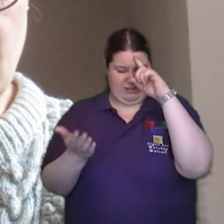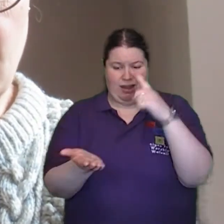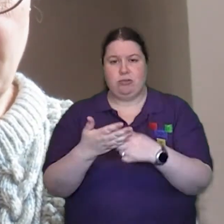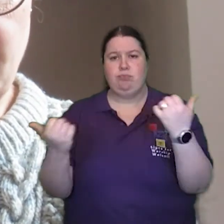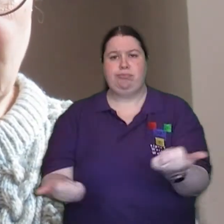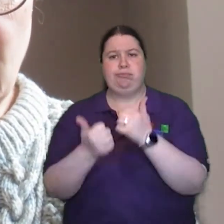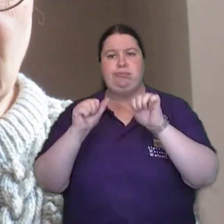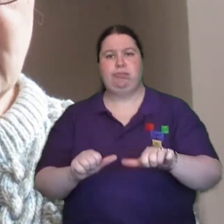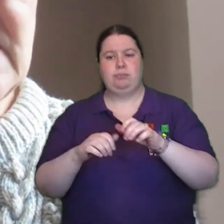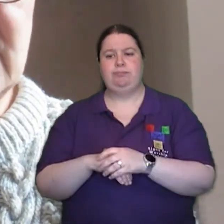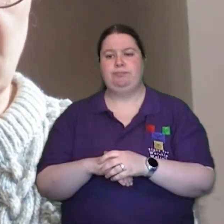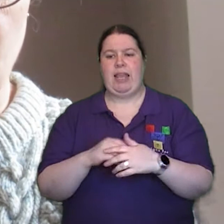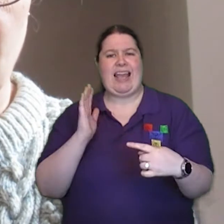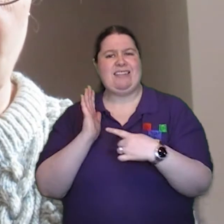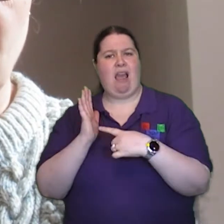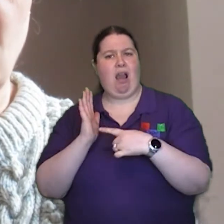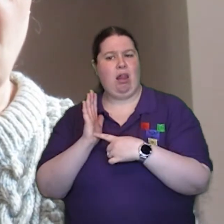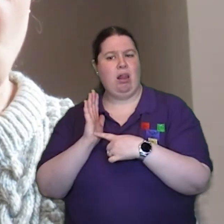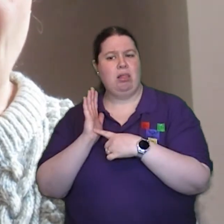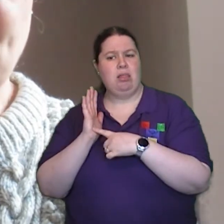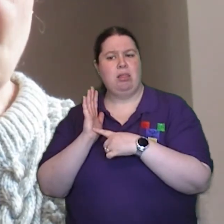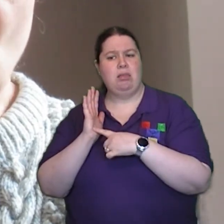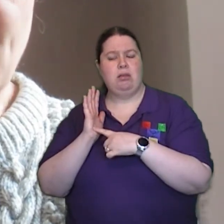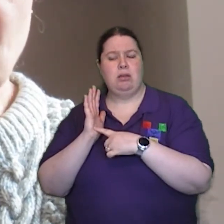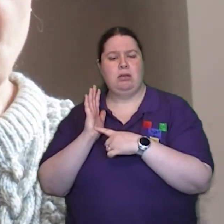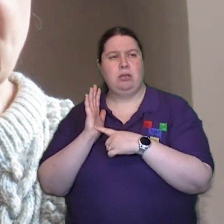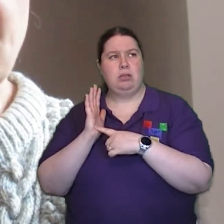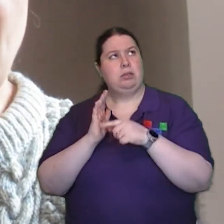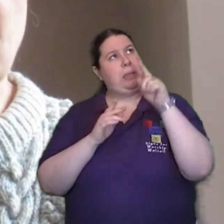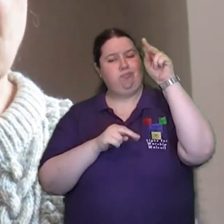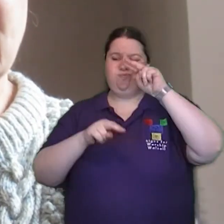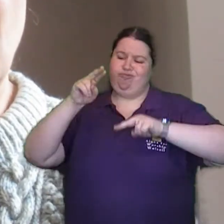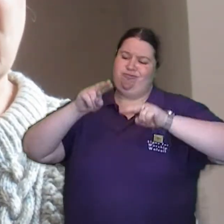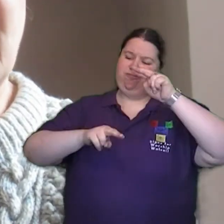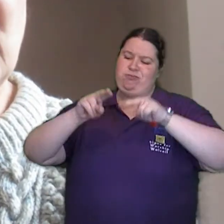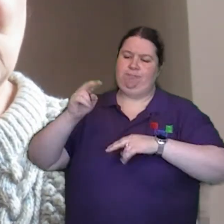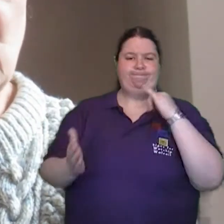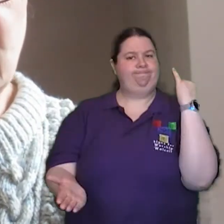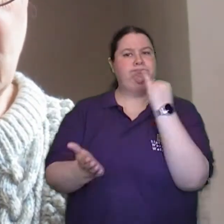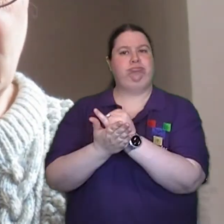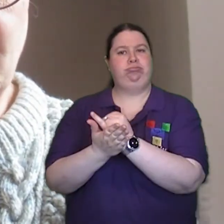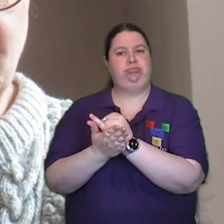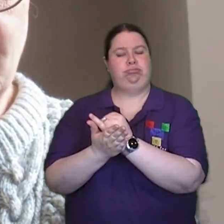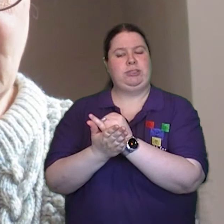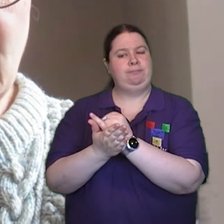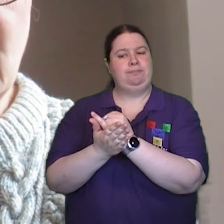an end. Tekel, you have been weighed on the scales and found